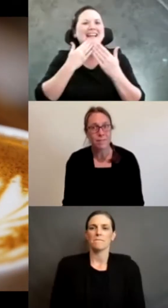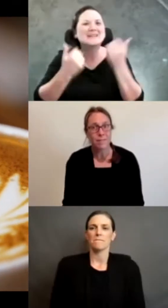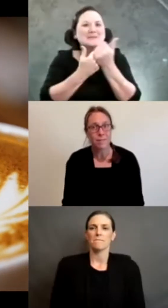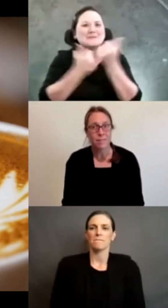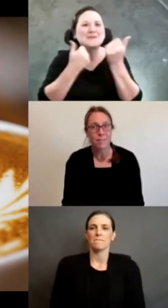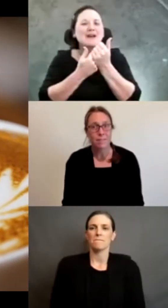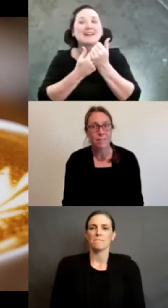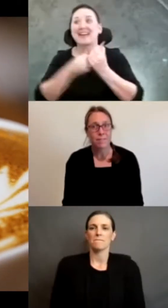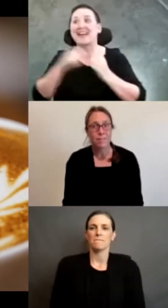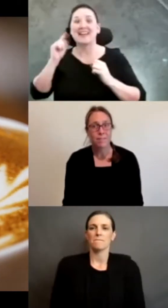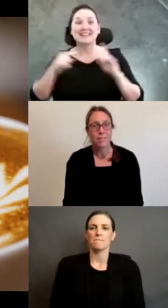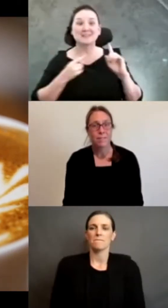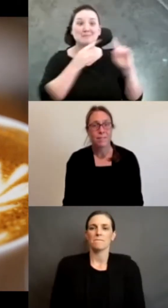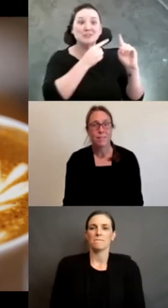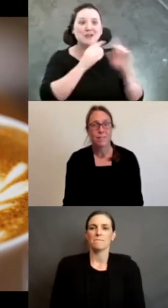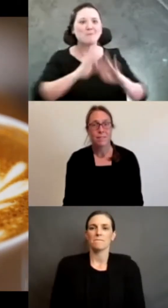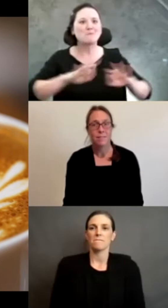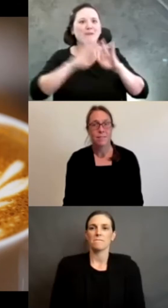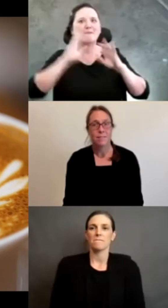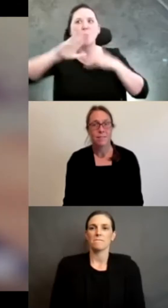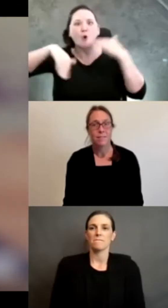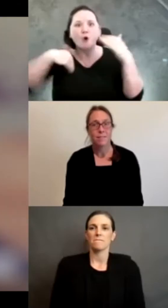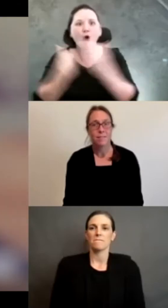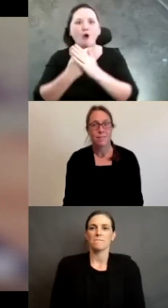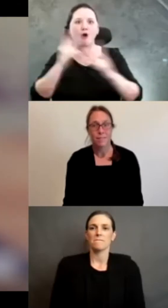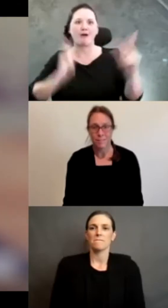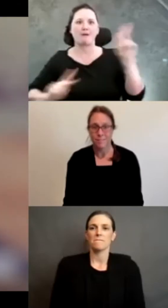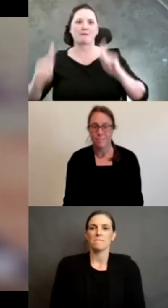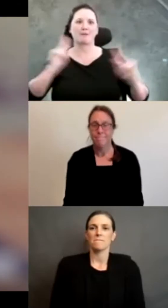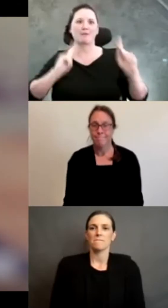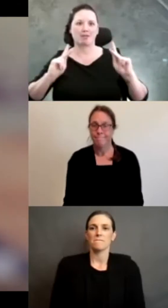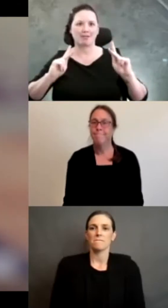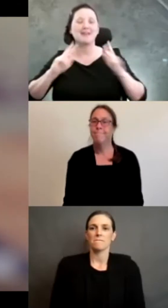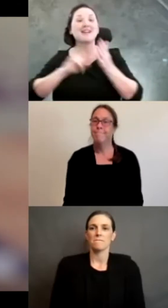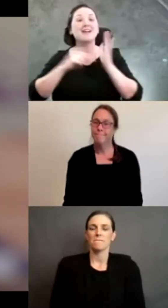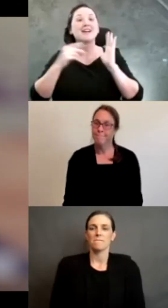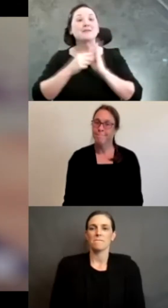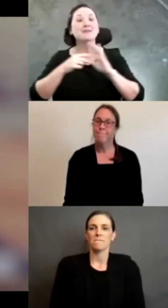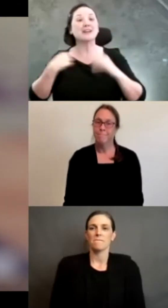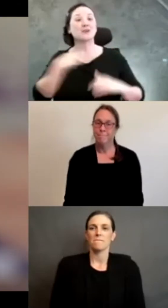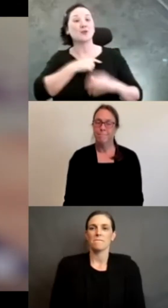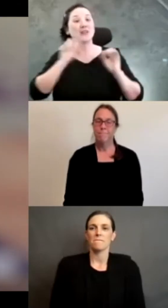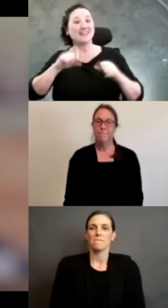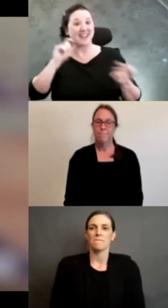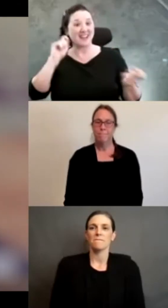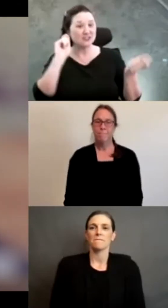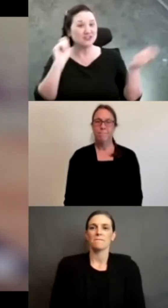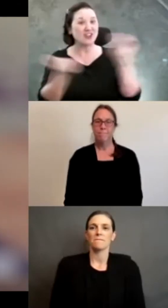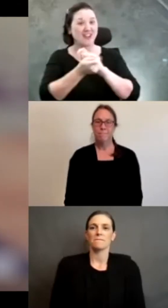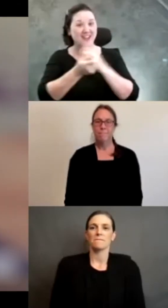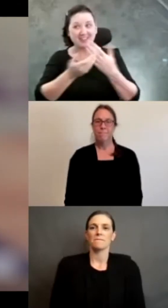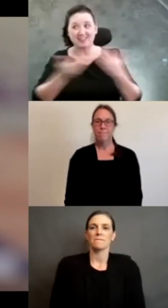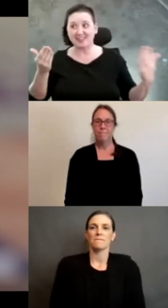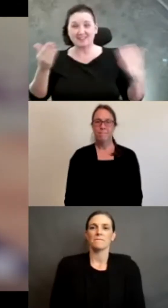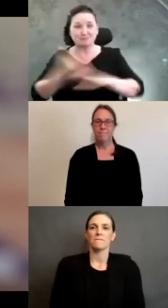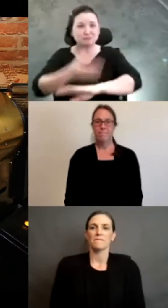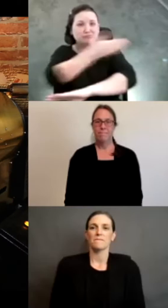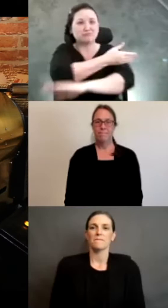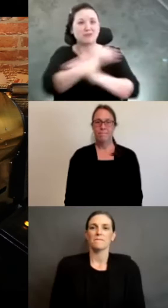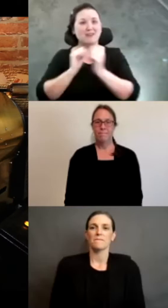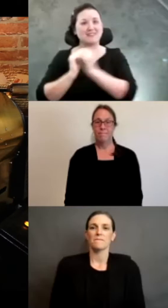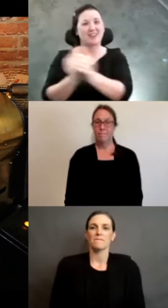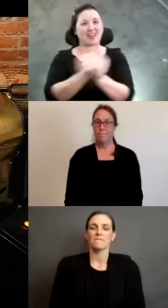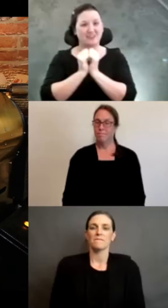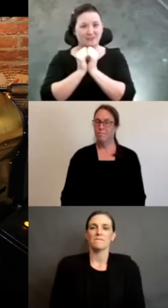mission is important for all of humanity. It means that we can change things together for everyone.